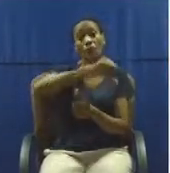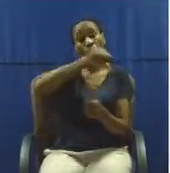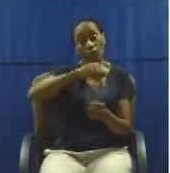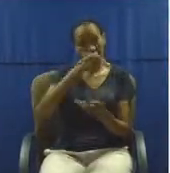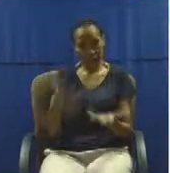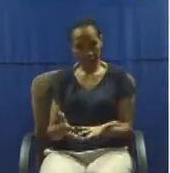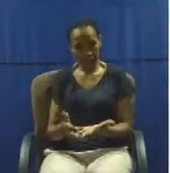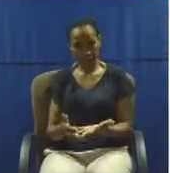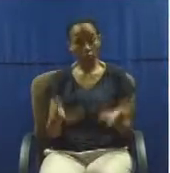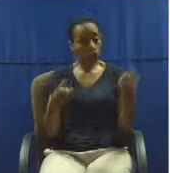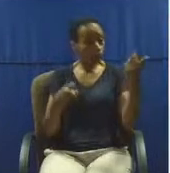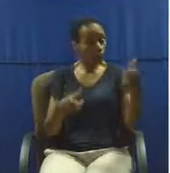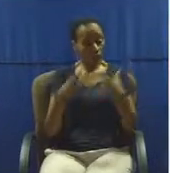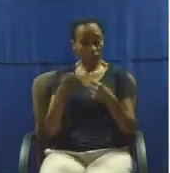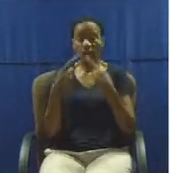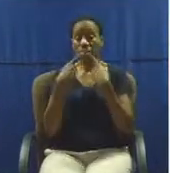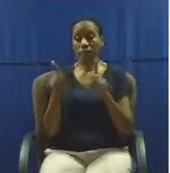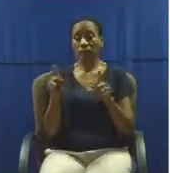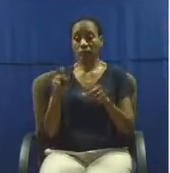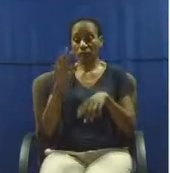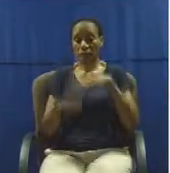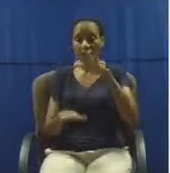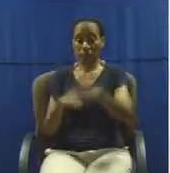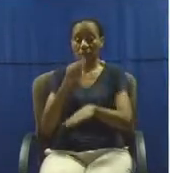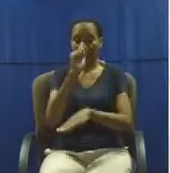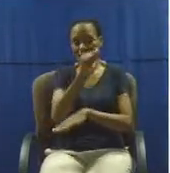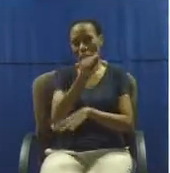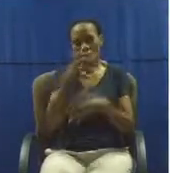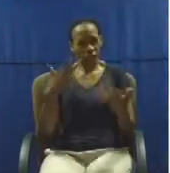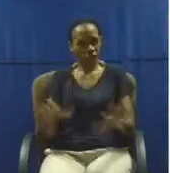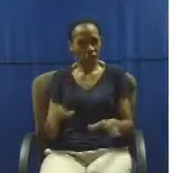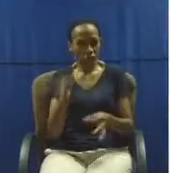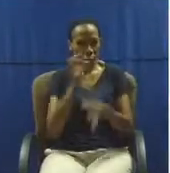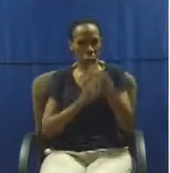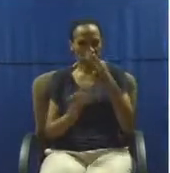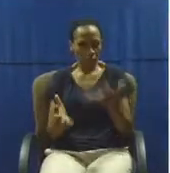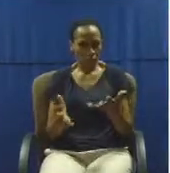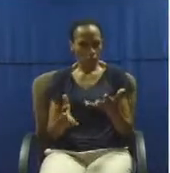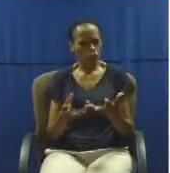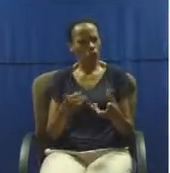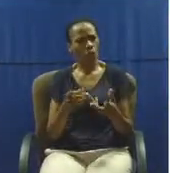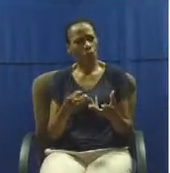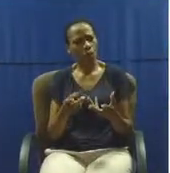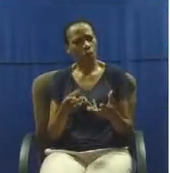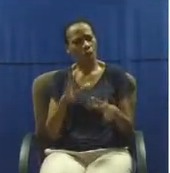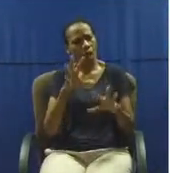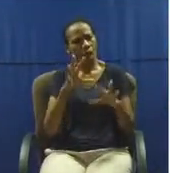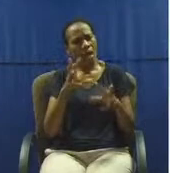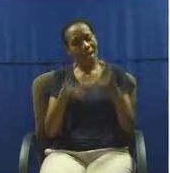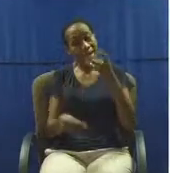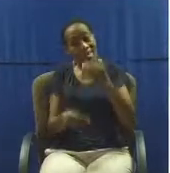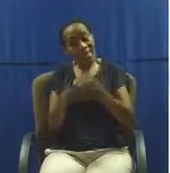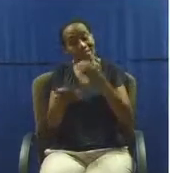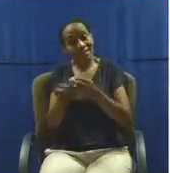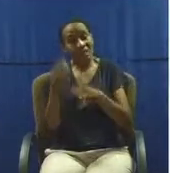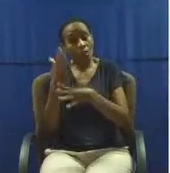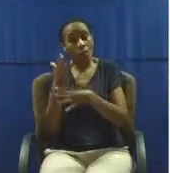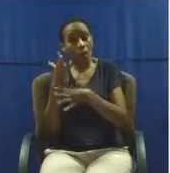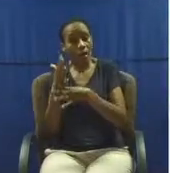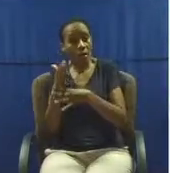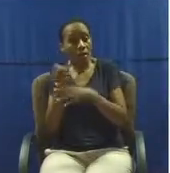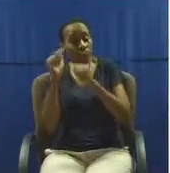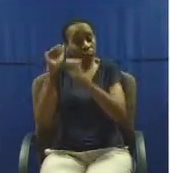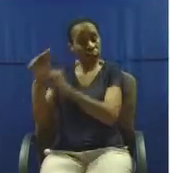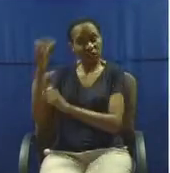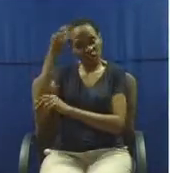measures you have already mentioned here today, Mr. President, what additional measures is government working on